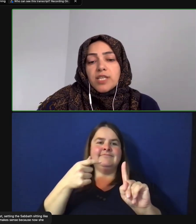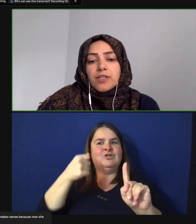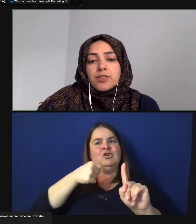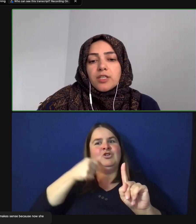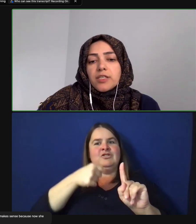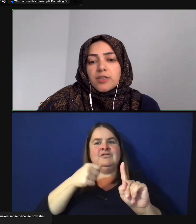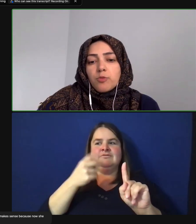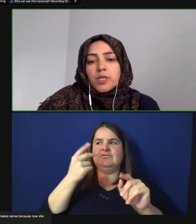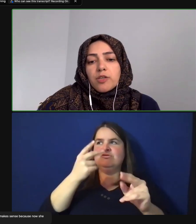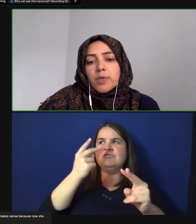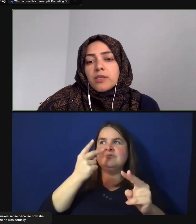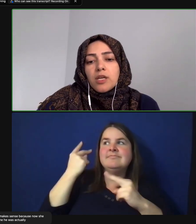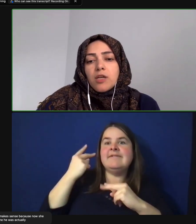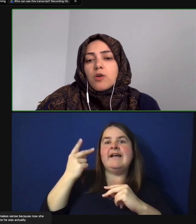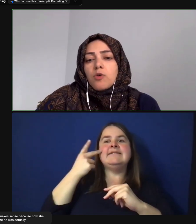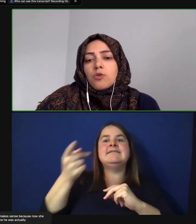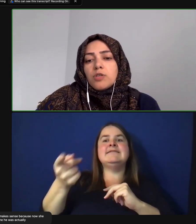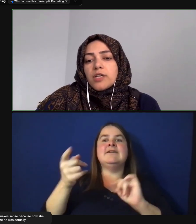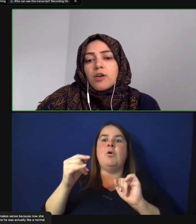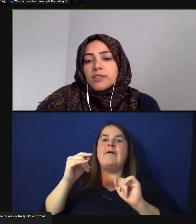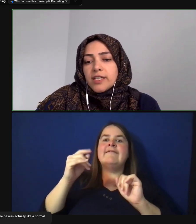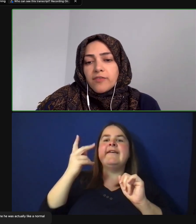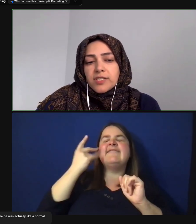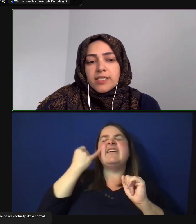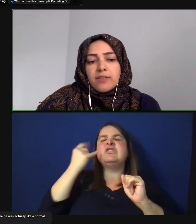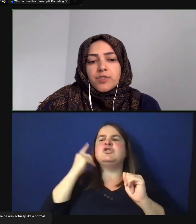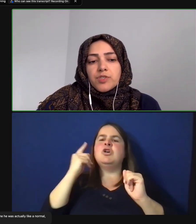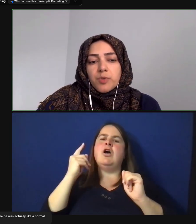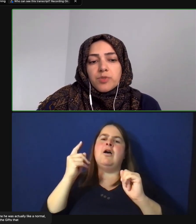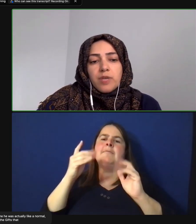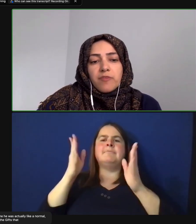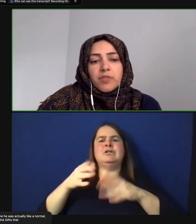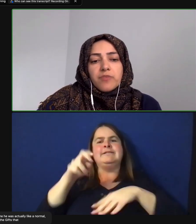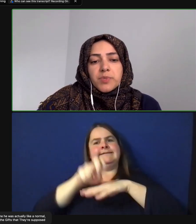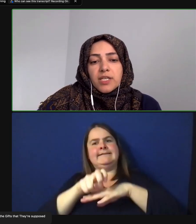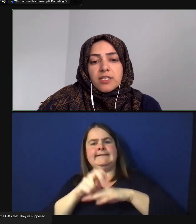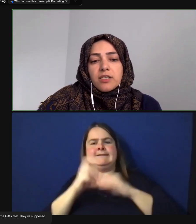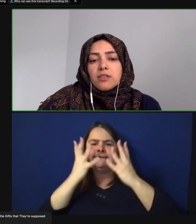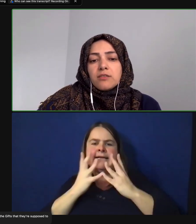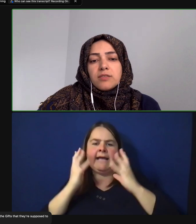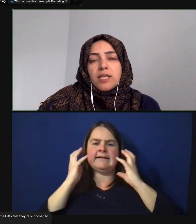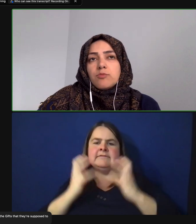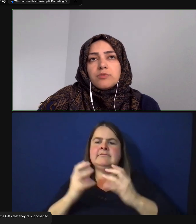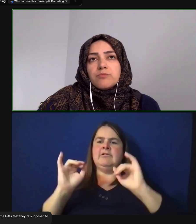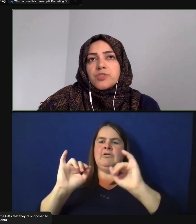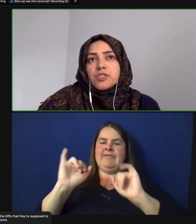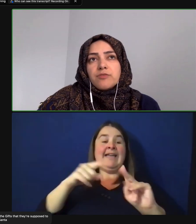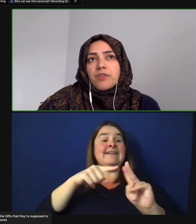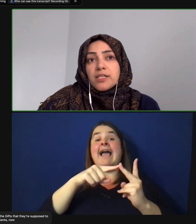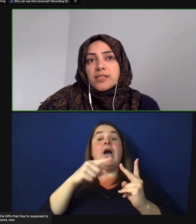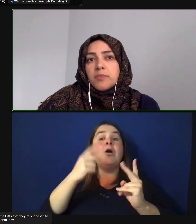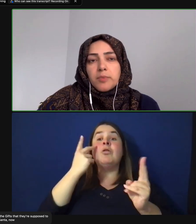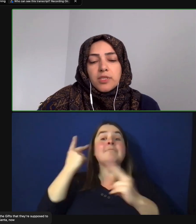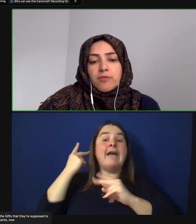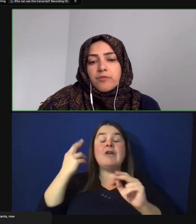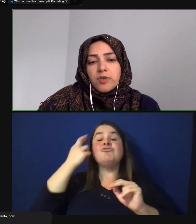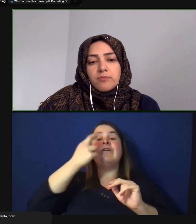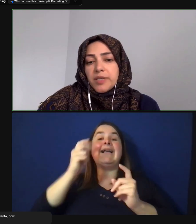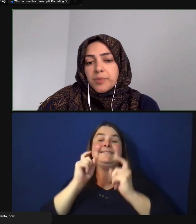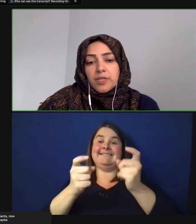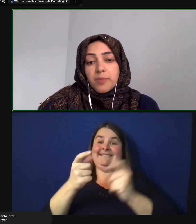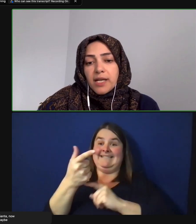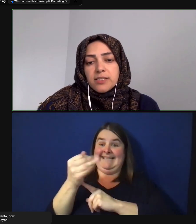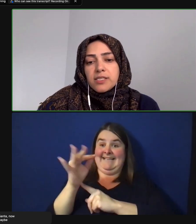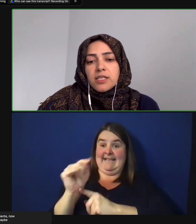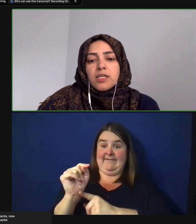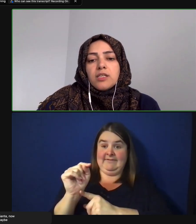he was actually like a normal human. Or like all the gifts that were supposed to have been from Santa, now she thinks that maybe they were from